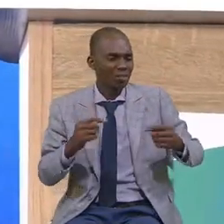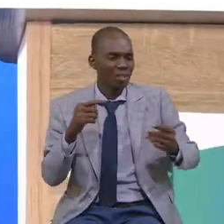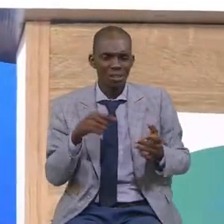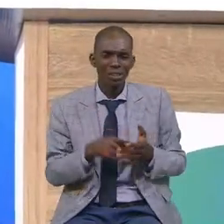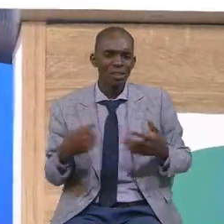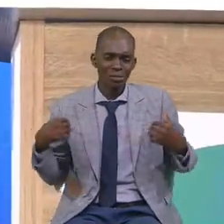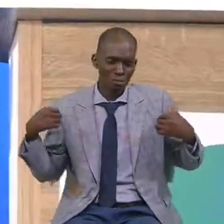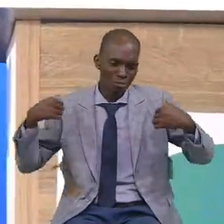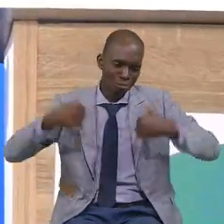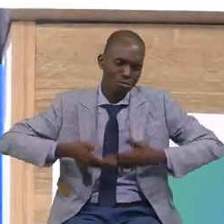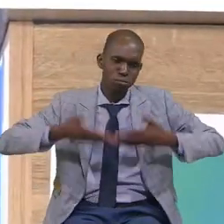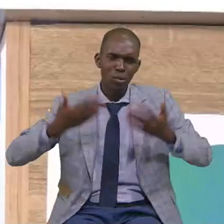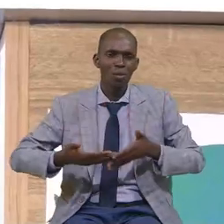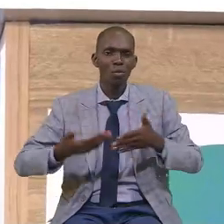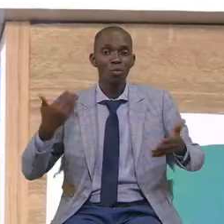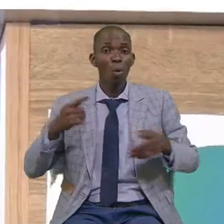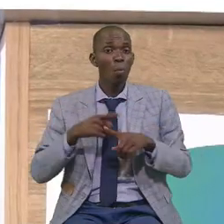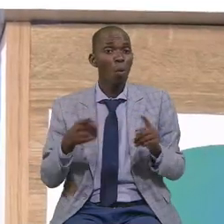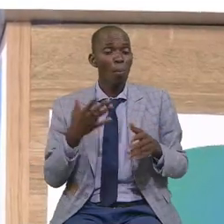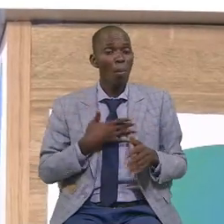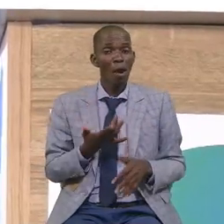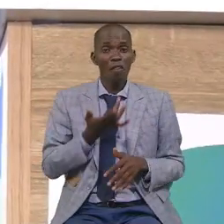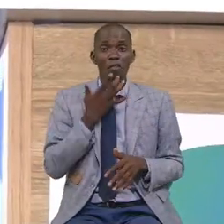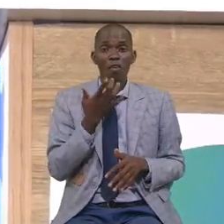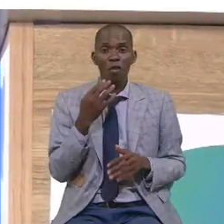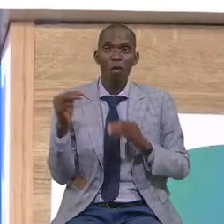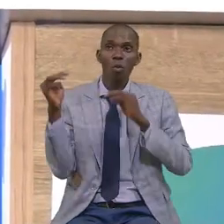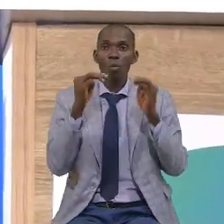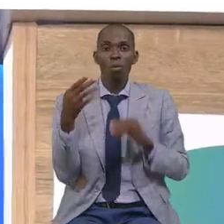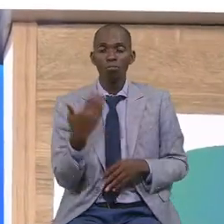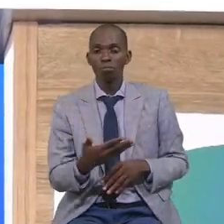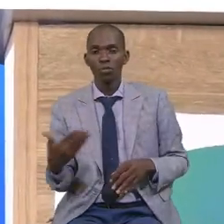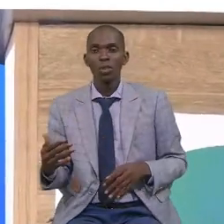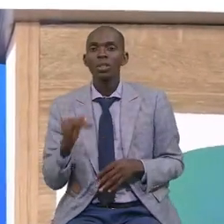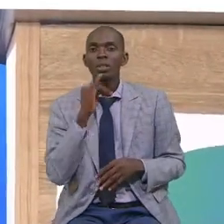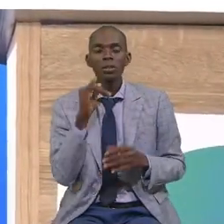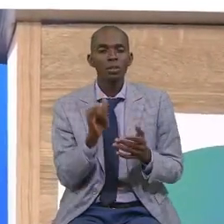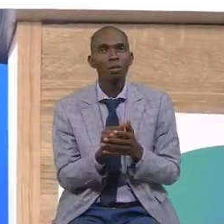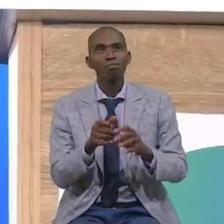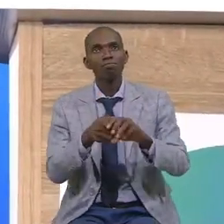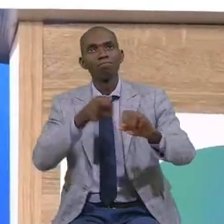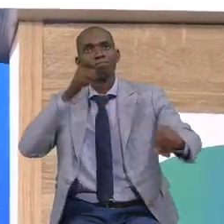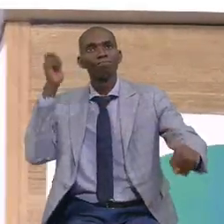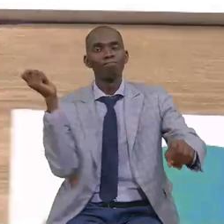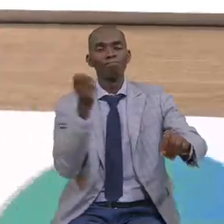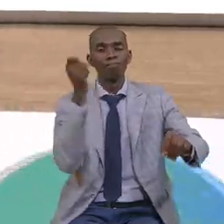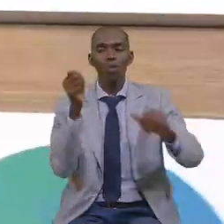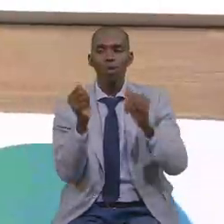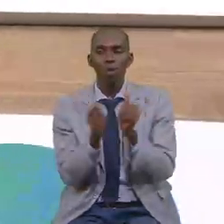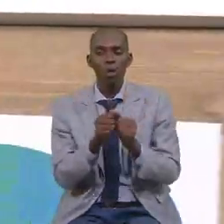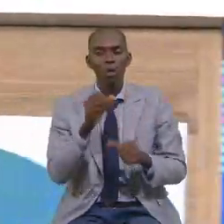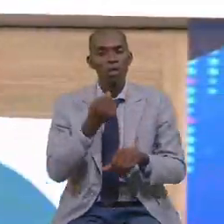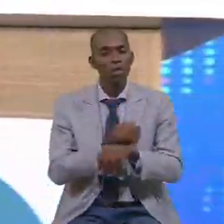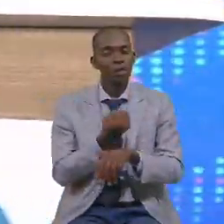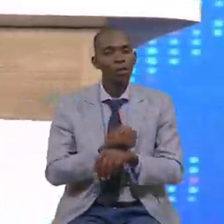before, my sling and the stone, this will get the man." And he